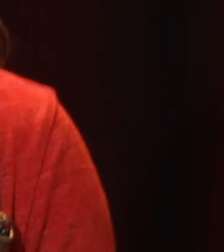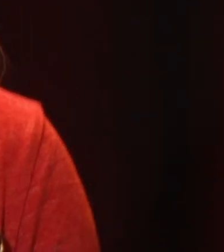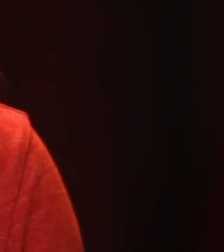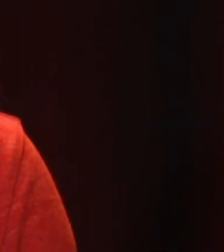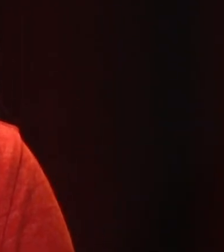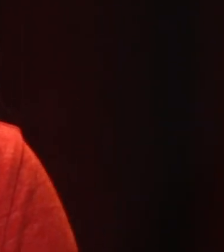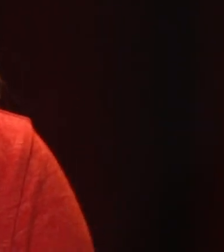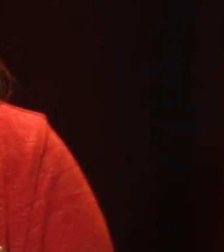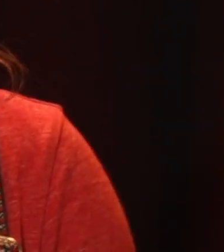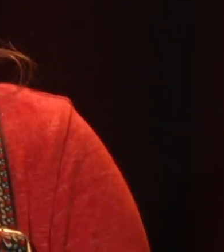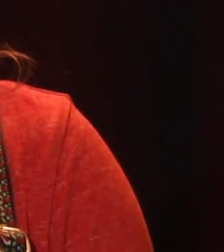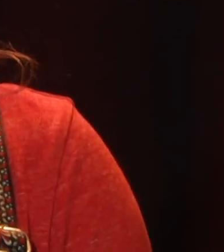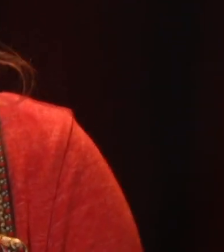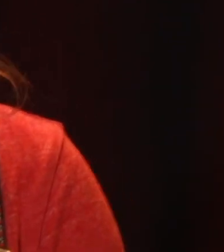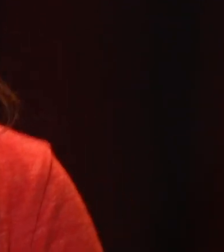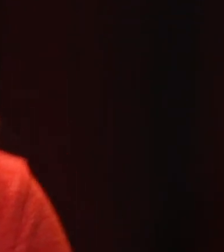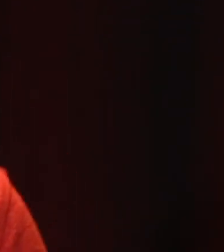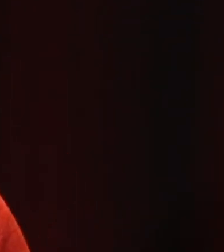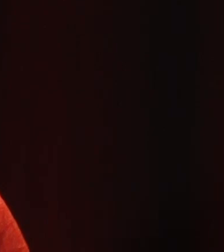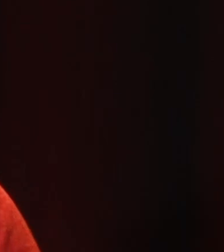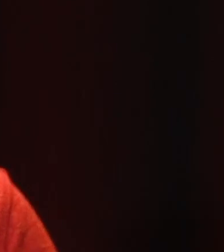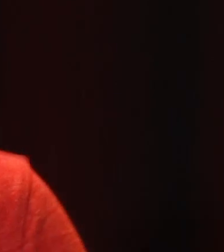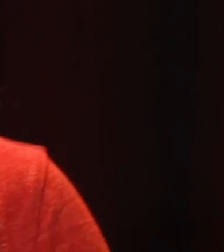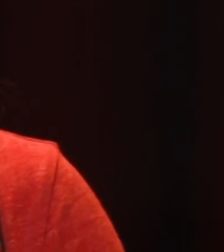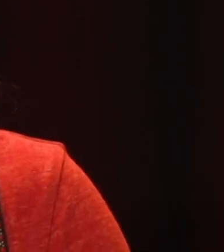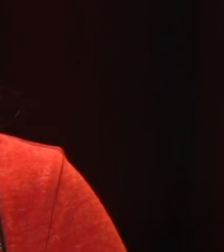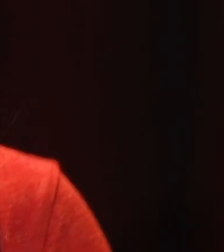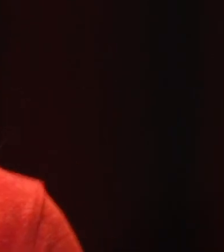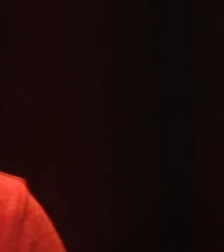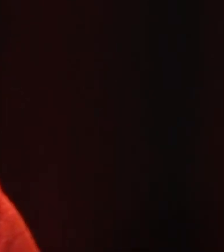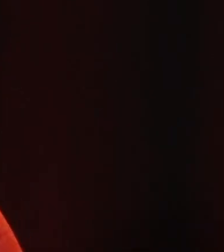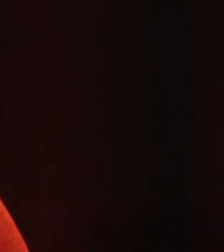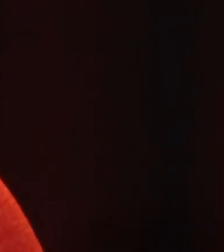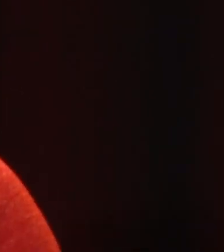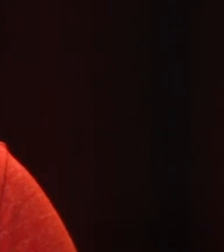And they always let it slip.